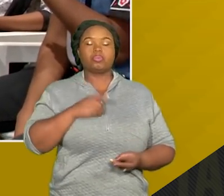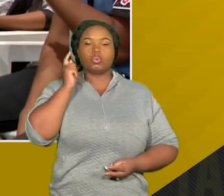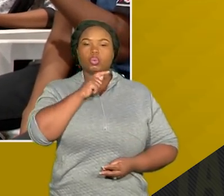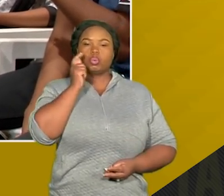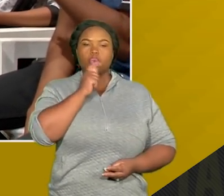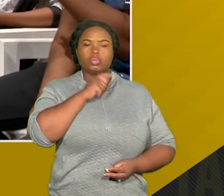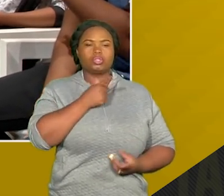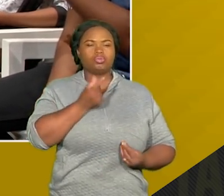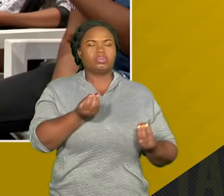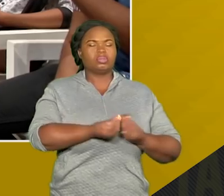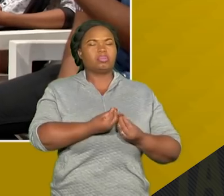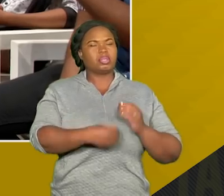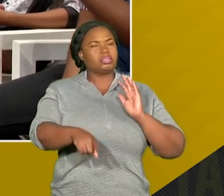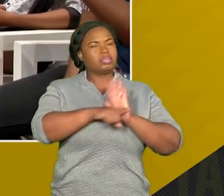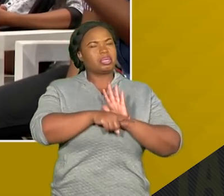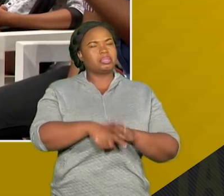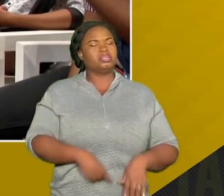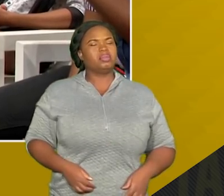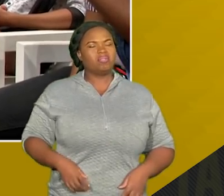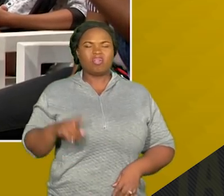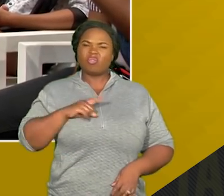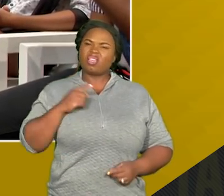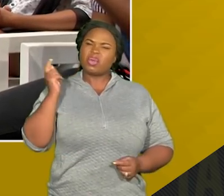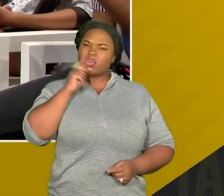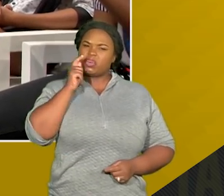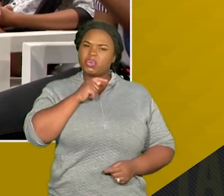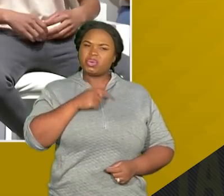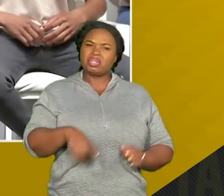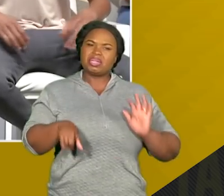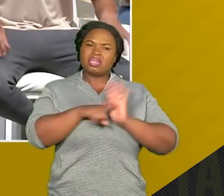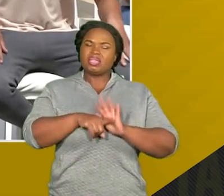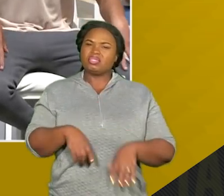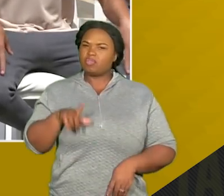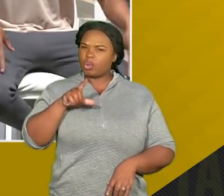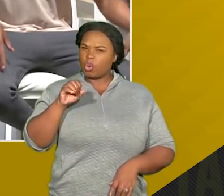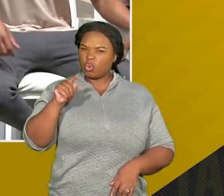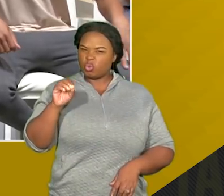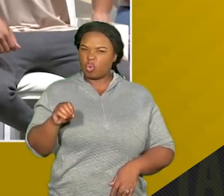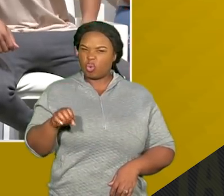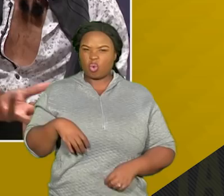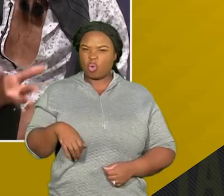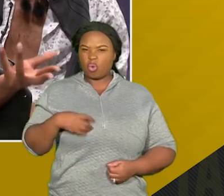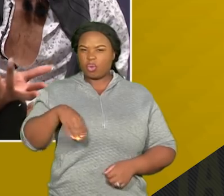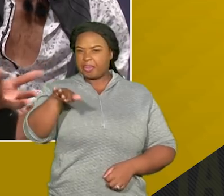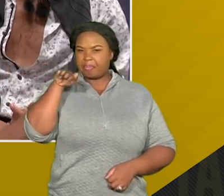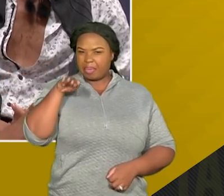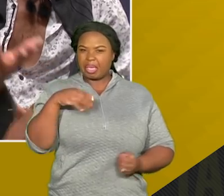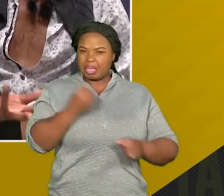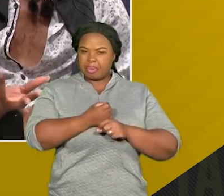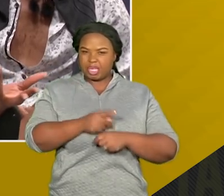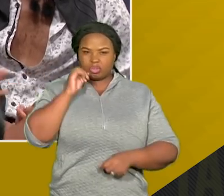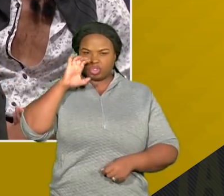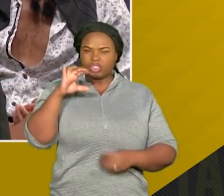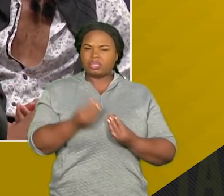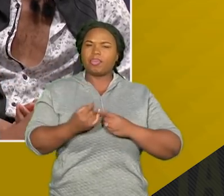always doing something negative or something bad to someone. Why baloi basa zamdi loto numbers, kape ba robe banki, yako bonagala tabarabala